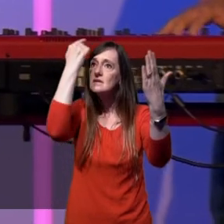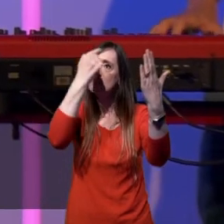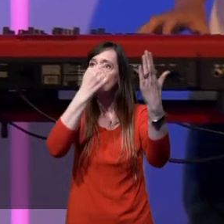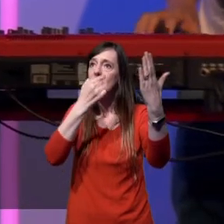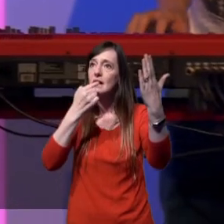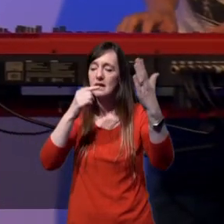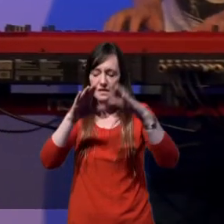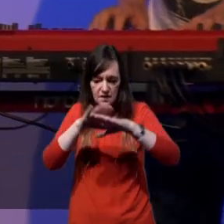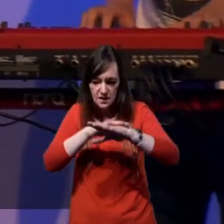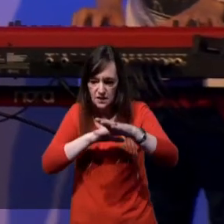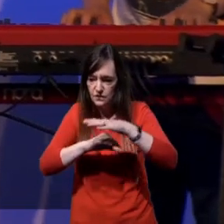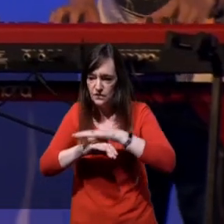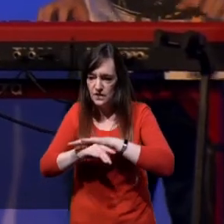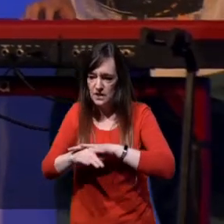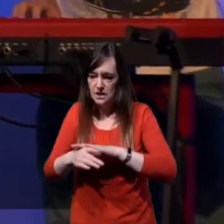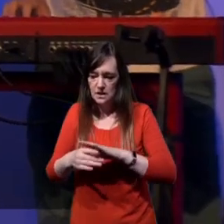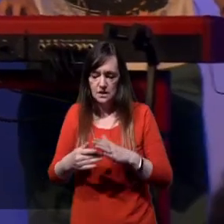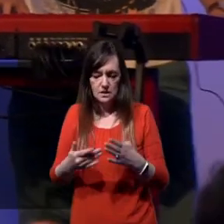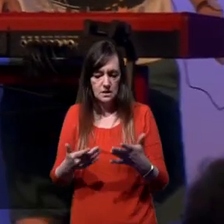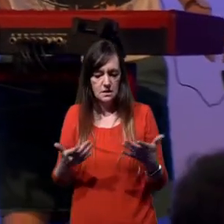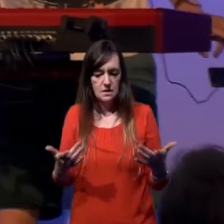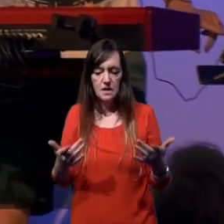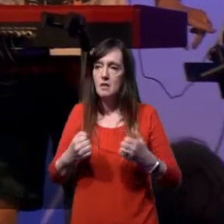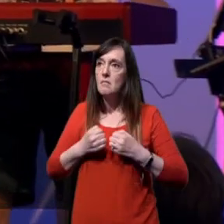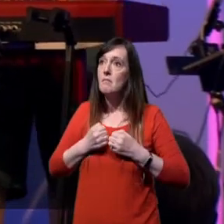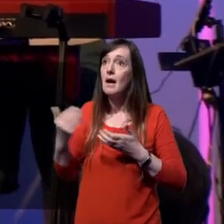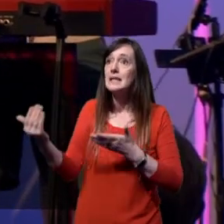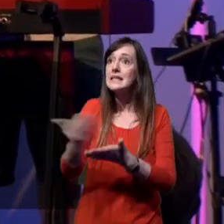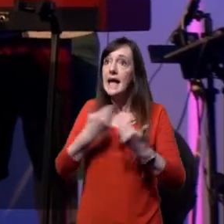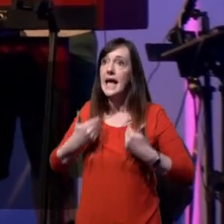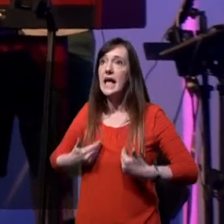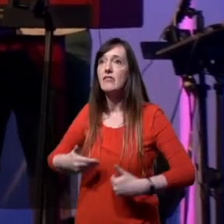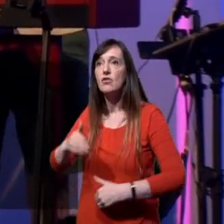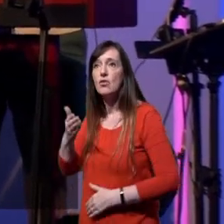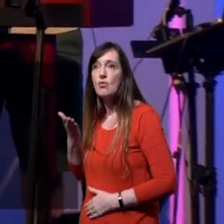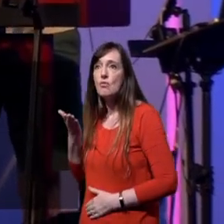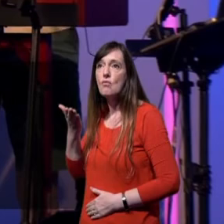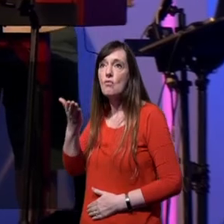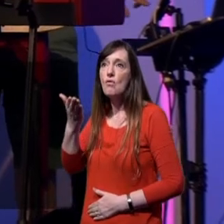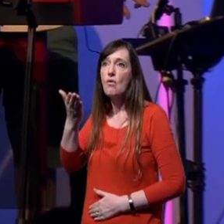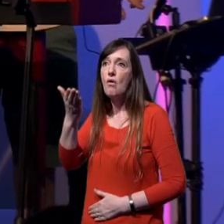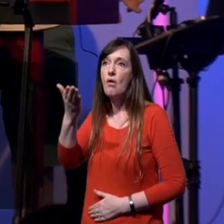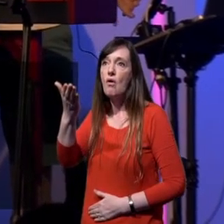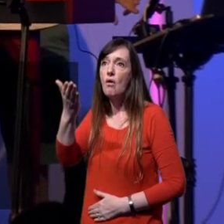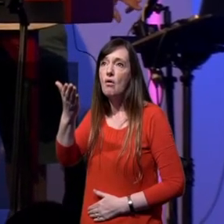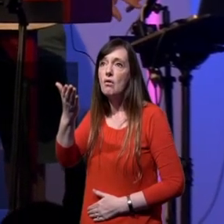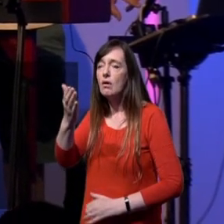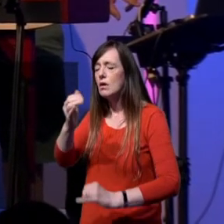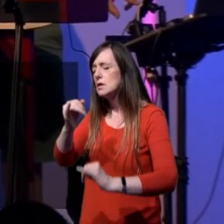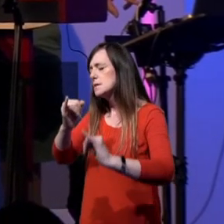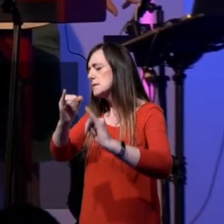wounds, His hands, His feet, my Savior.